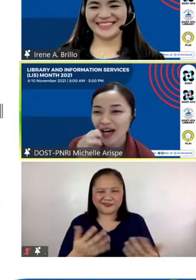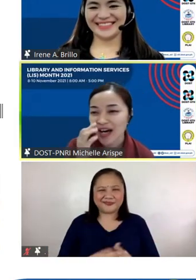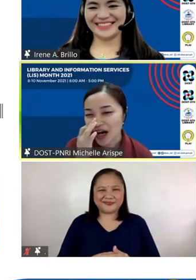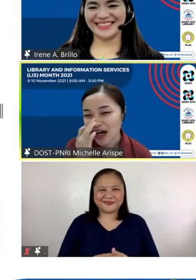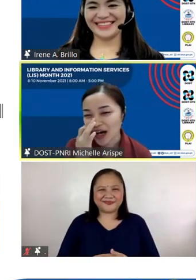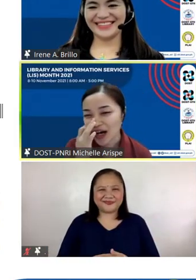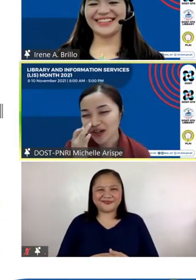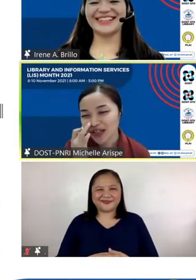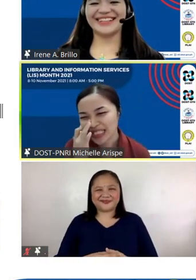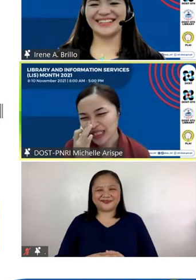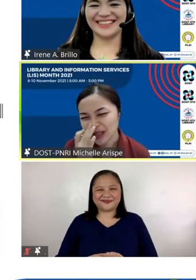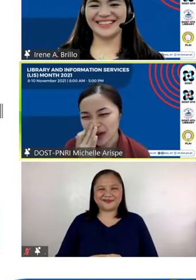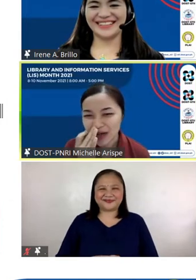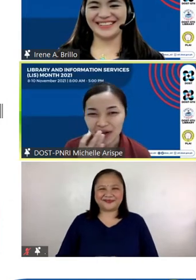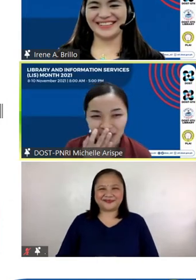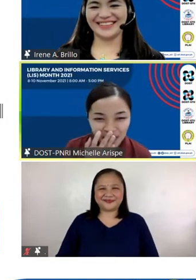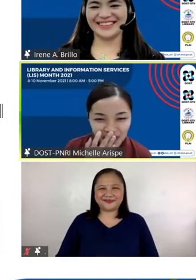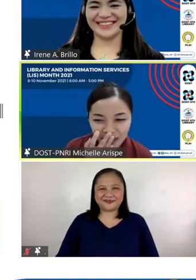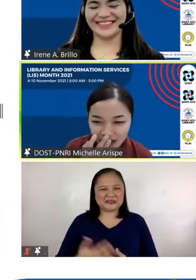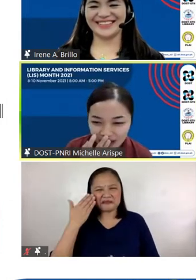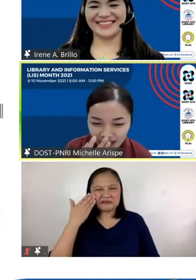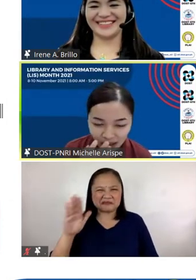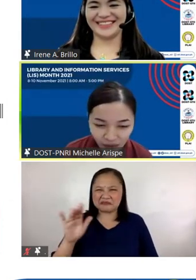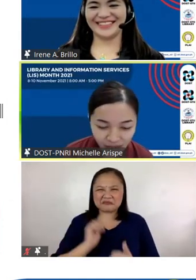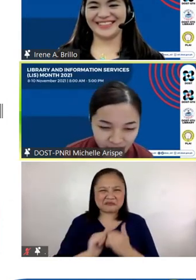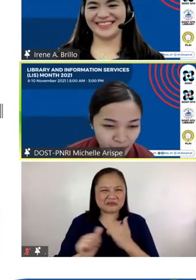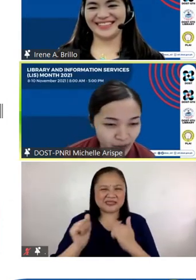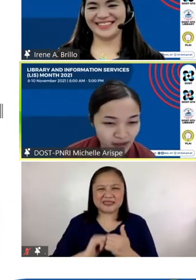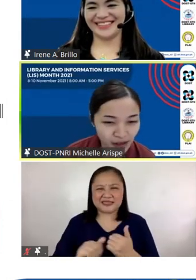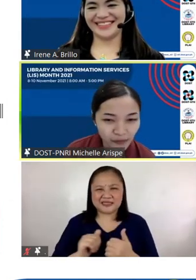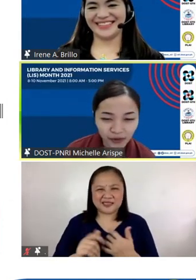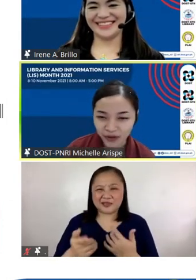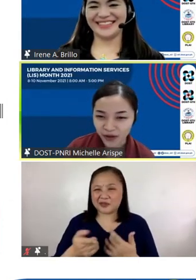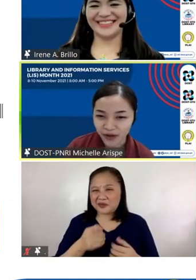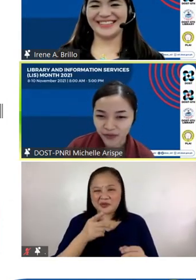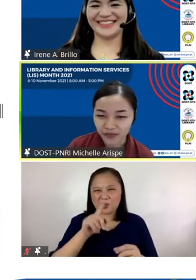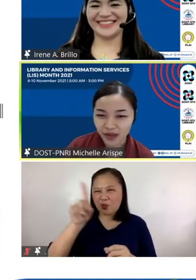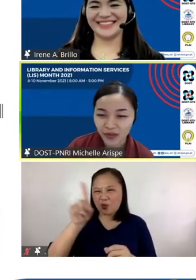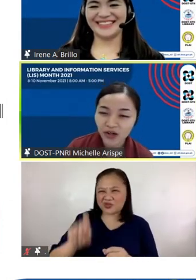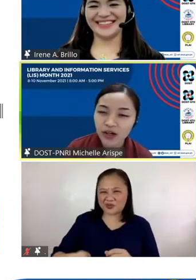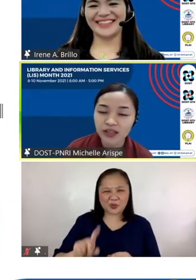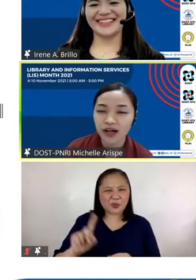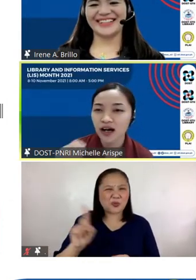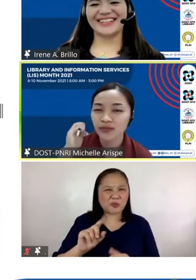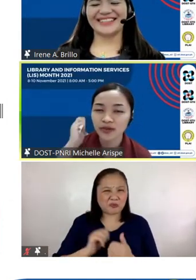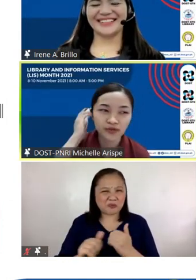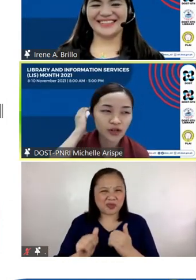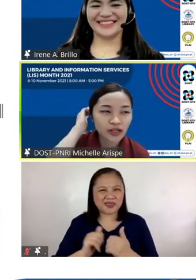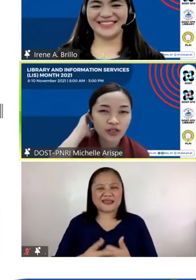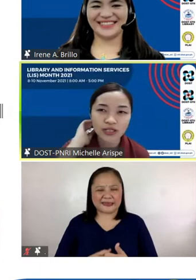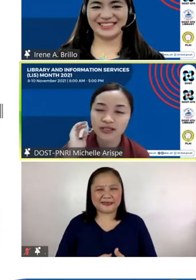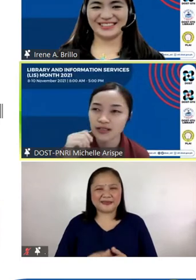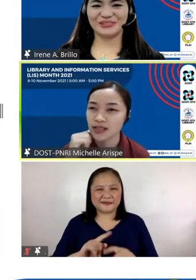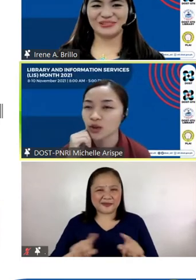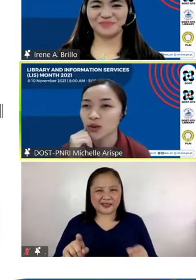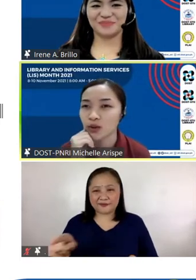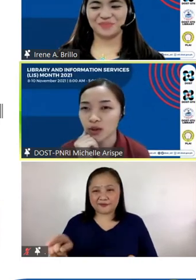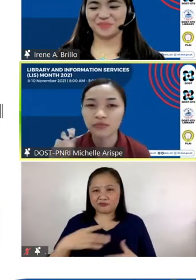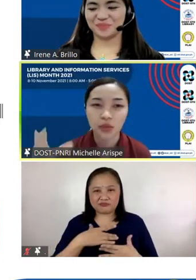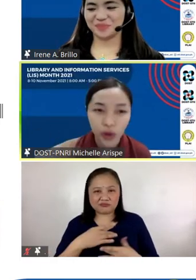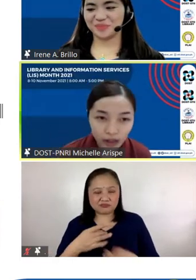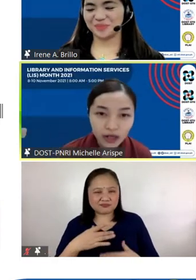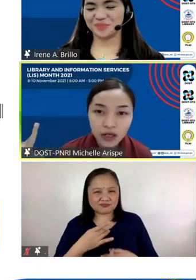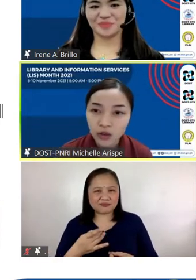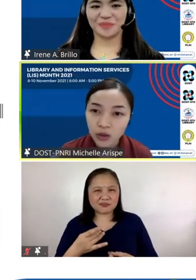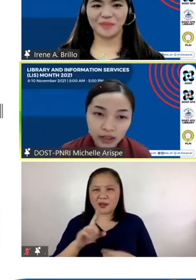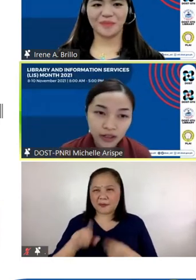yon? Ayun, hindi ko alam kung anong ibig sabihin ni participant lang po doon. Pero yon, if you're interested siguro